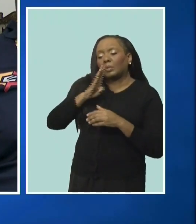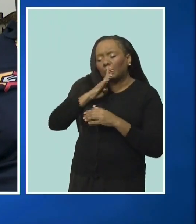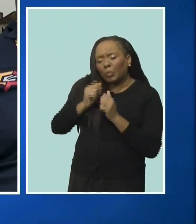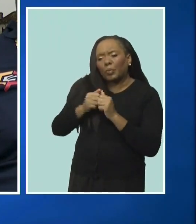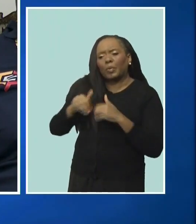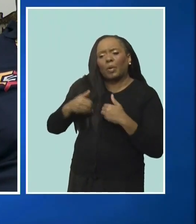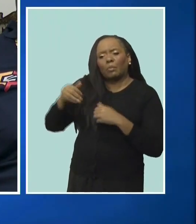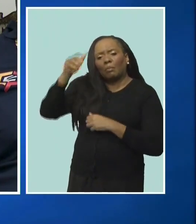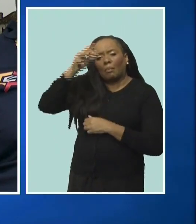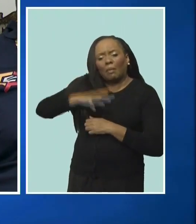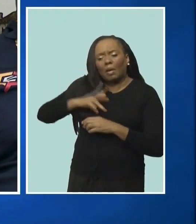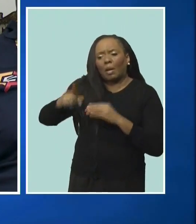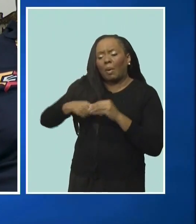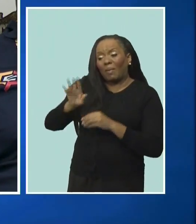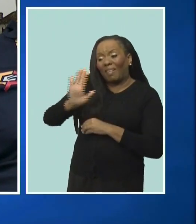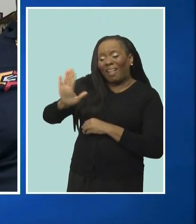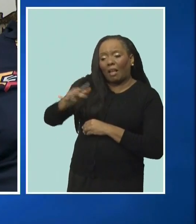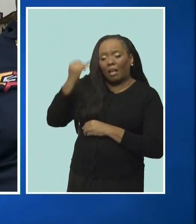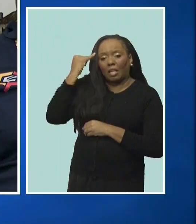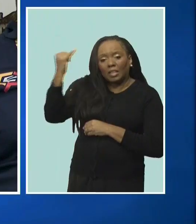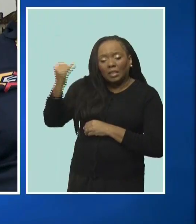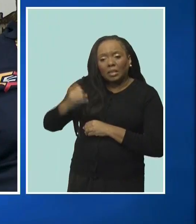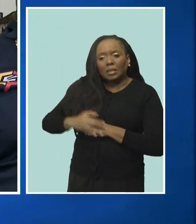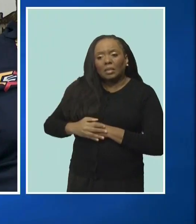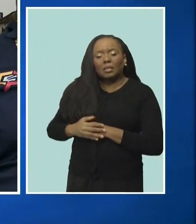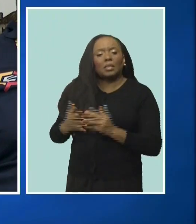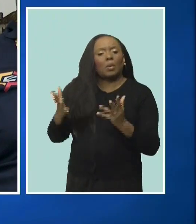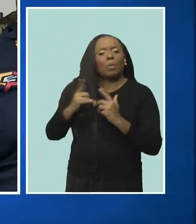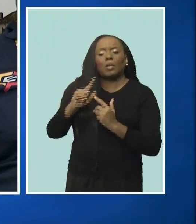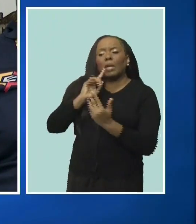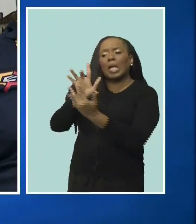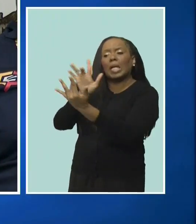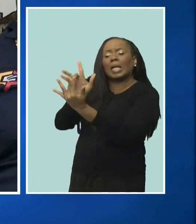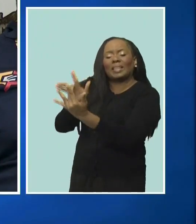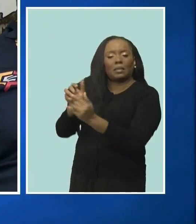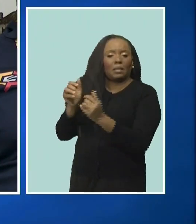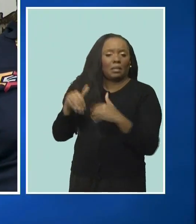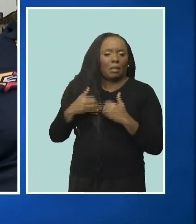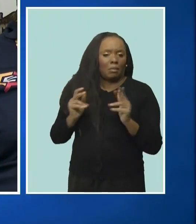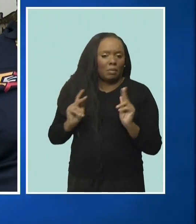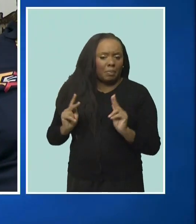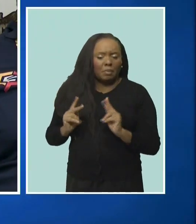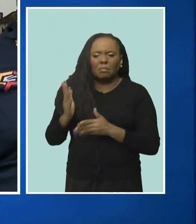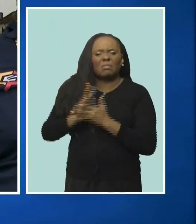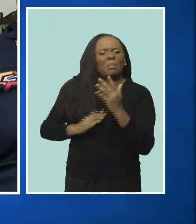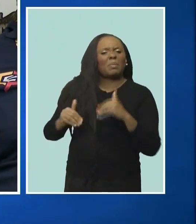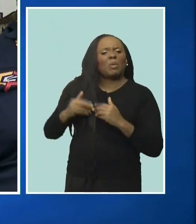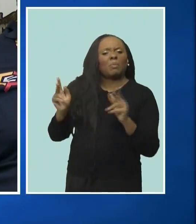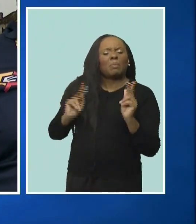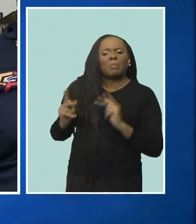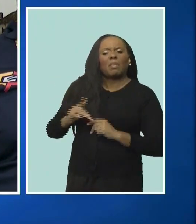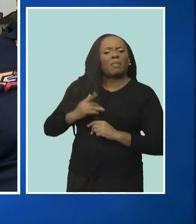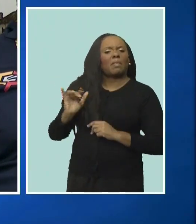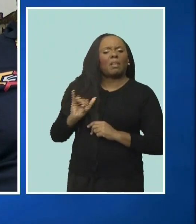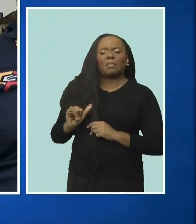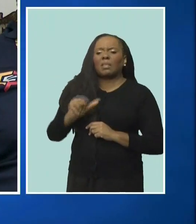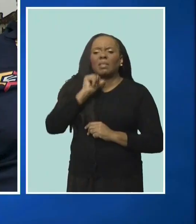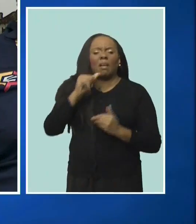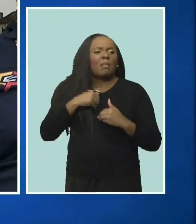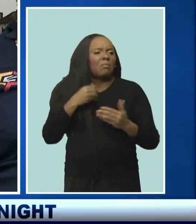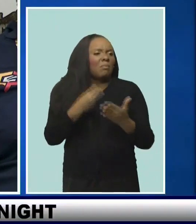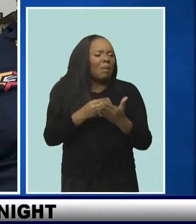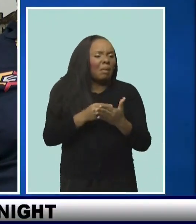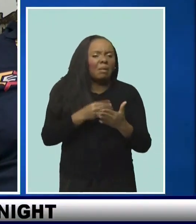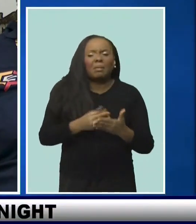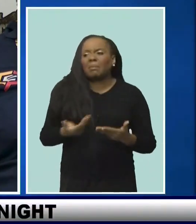is really about reaching young people who would otherwise see themselves as not being able to get involved because they don't have the resources, because they